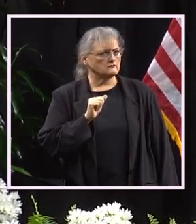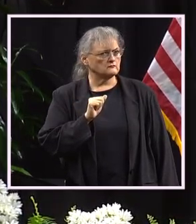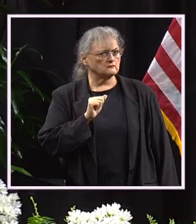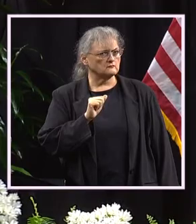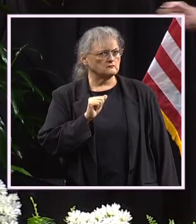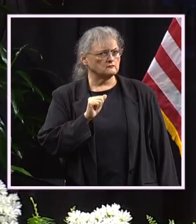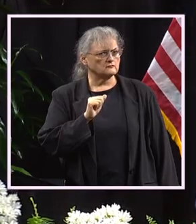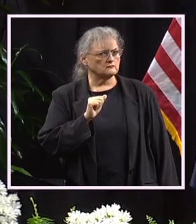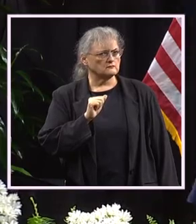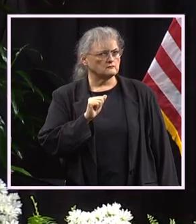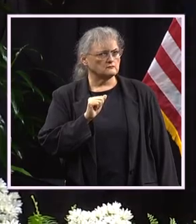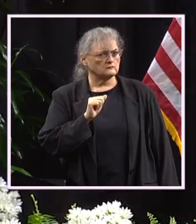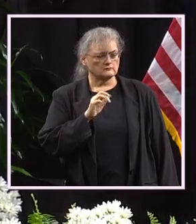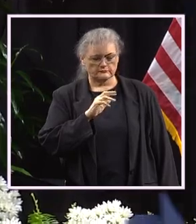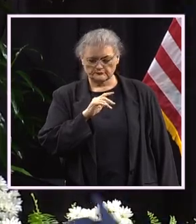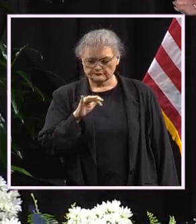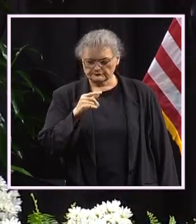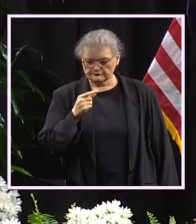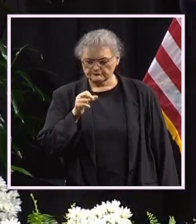Chiten Thomas Garner.